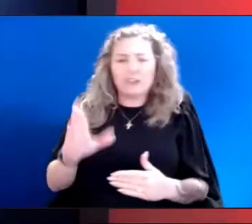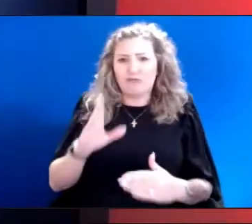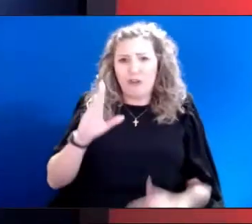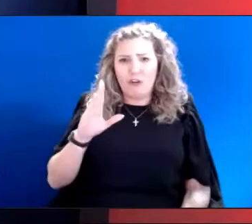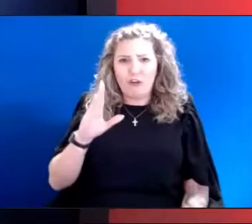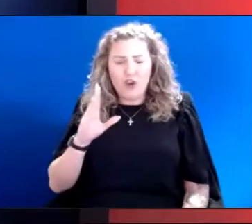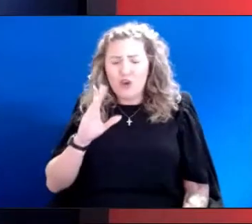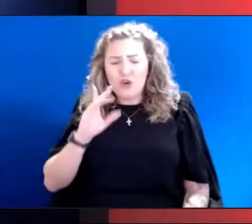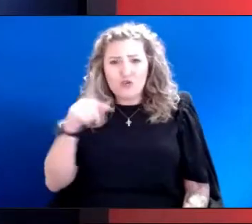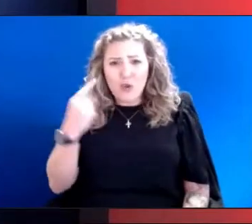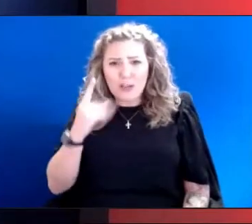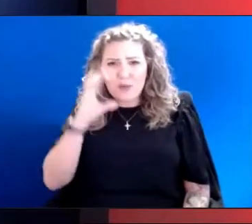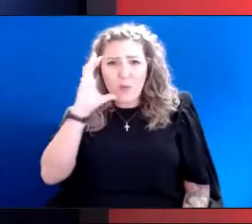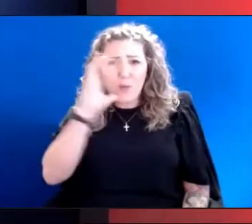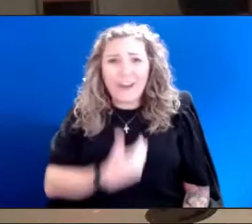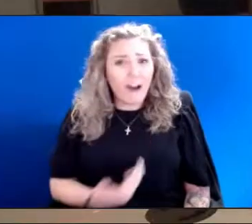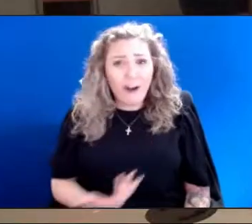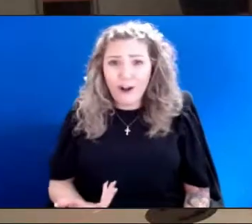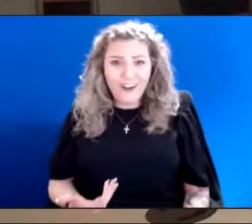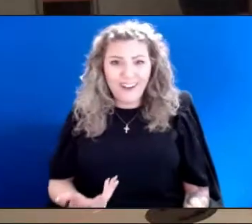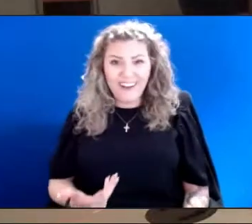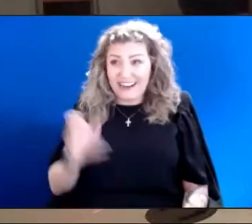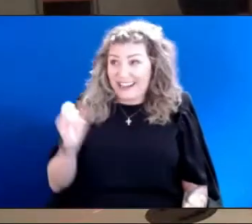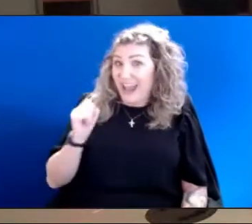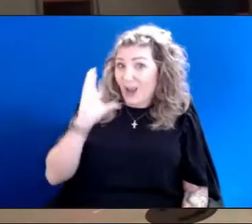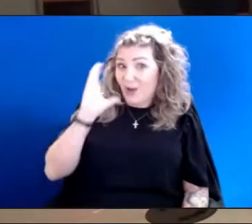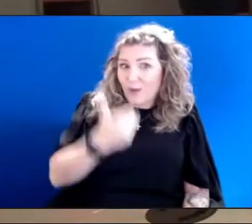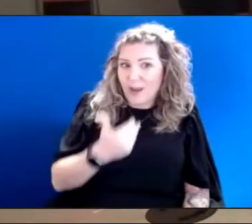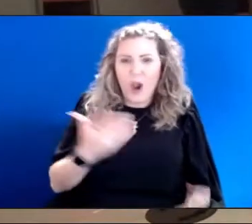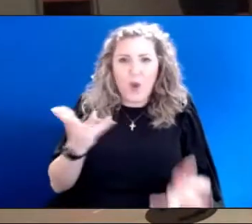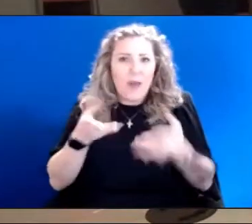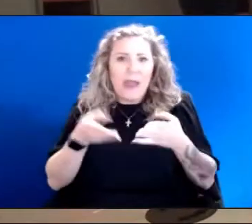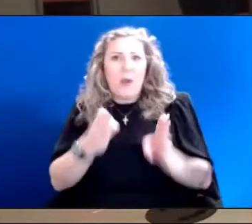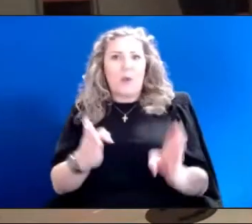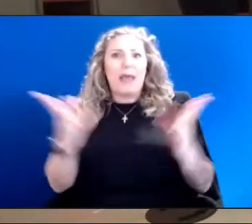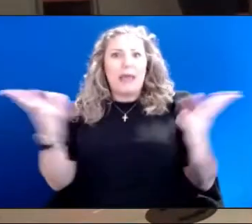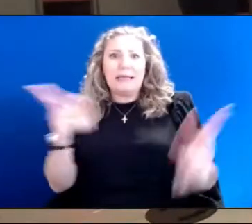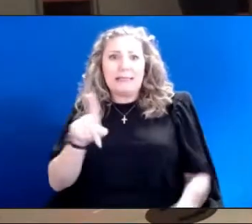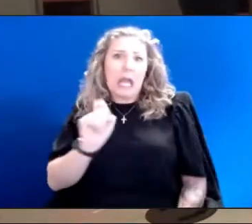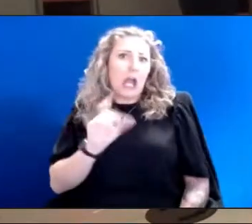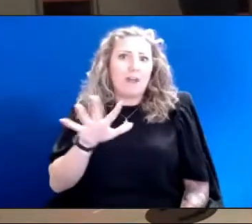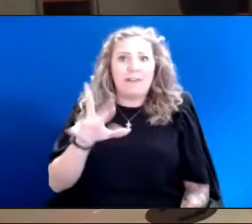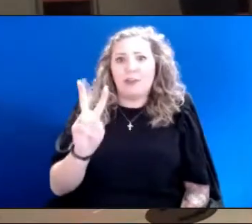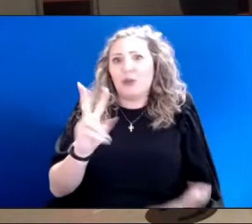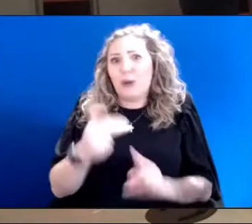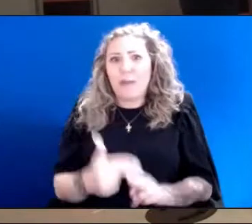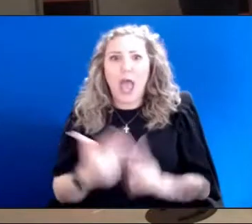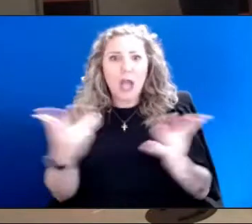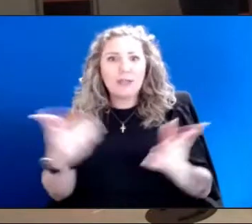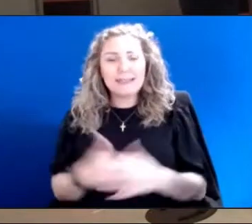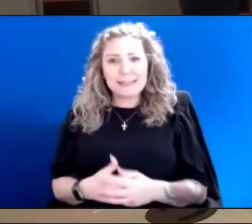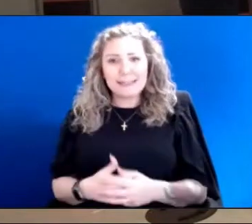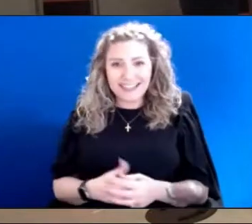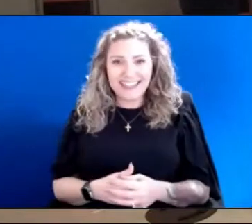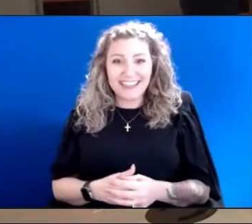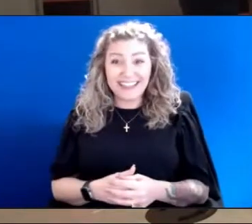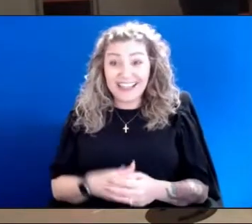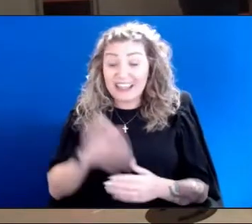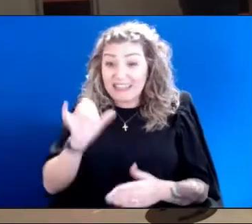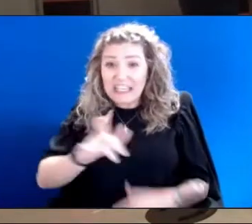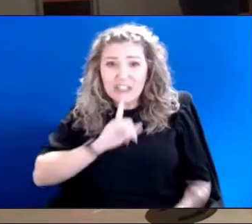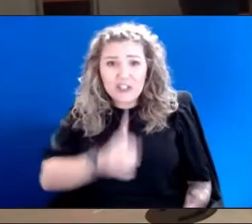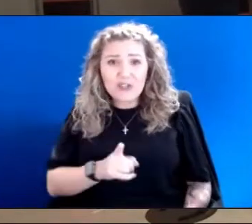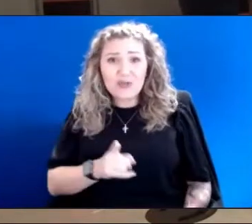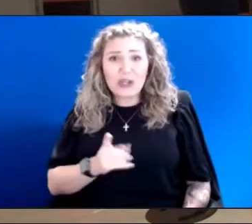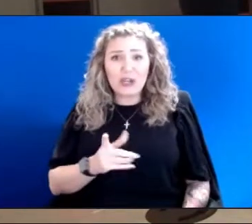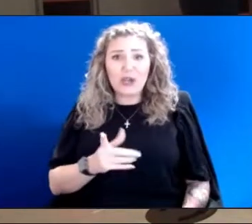I weird. reference it eating a human. That's probably bad. But, I think about what weighs 152 pounds. Usually a person would come into mind, That's true. What is this